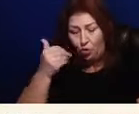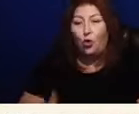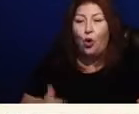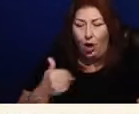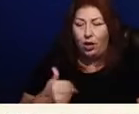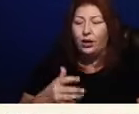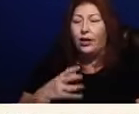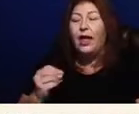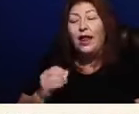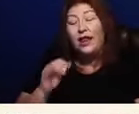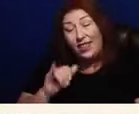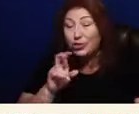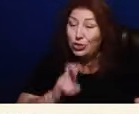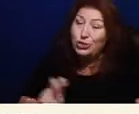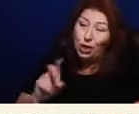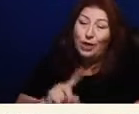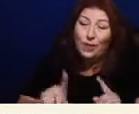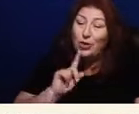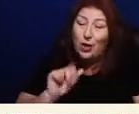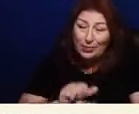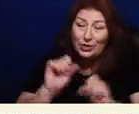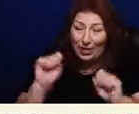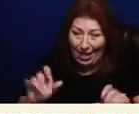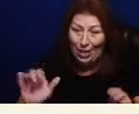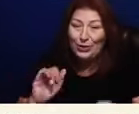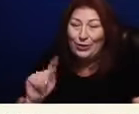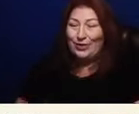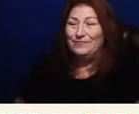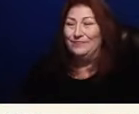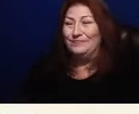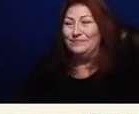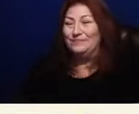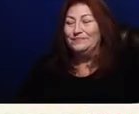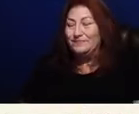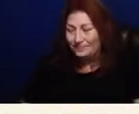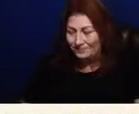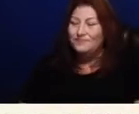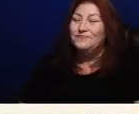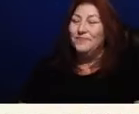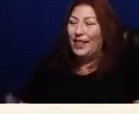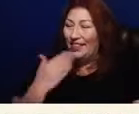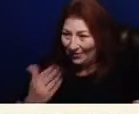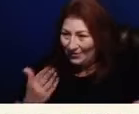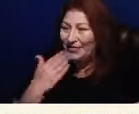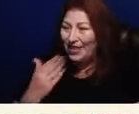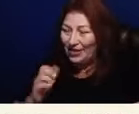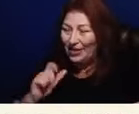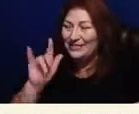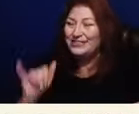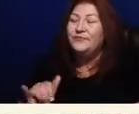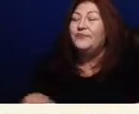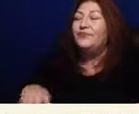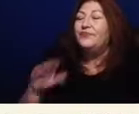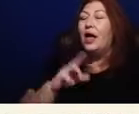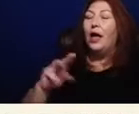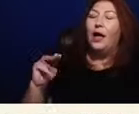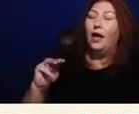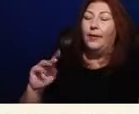it's a journey, but you can absolutely do it. Yeah, very well said. Thank you, Lacey.